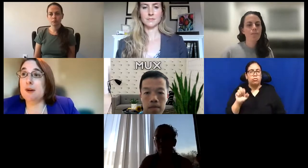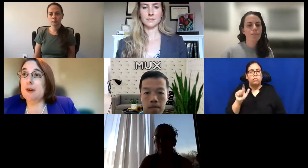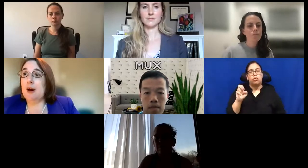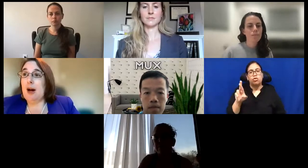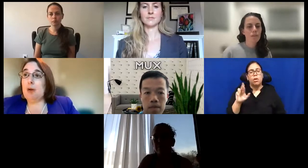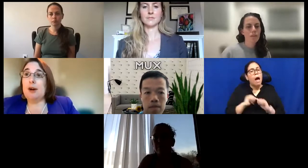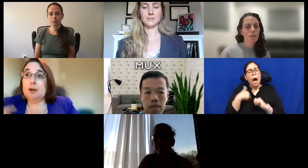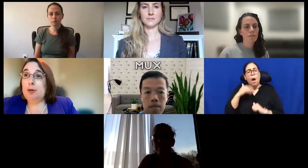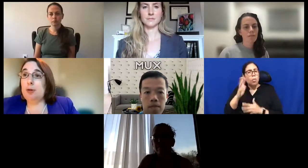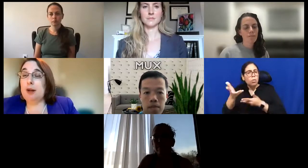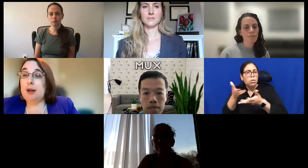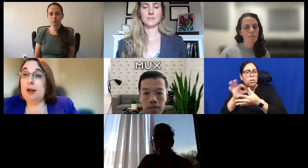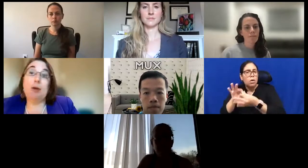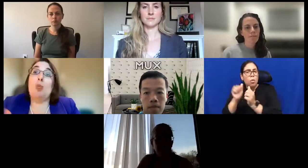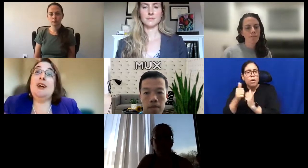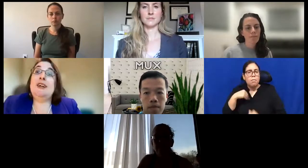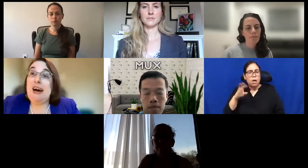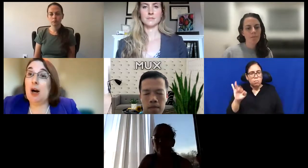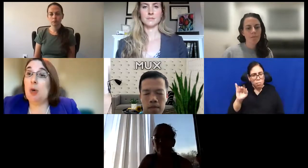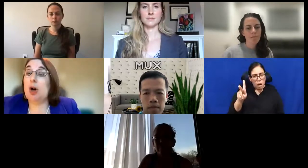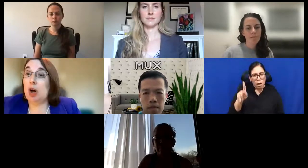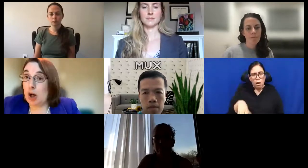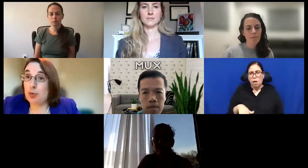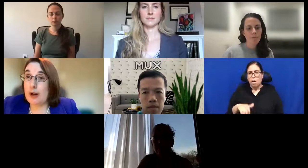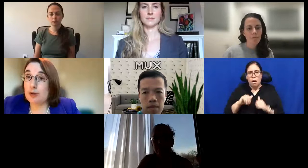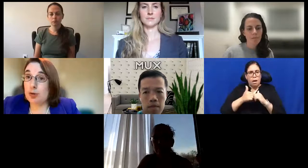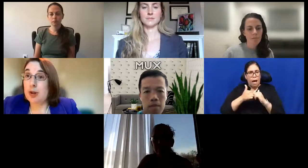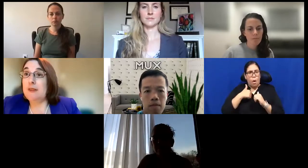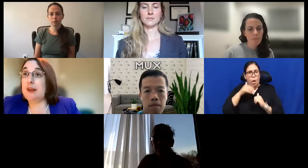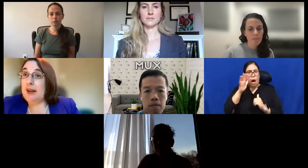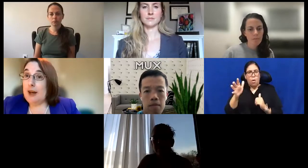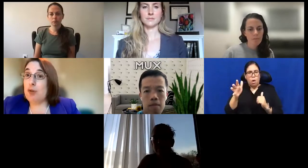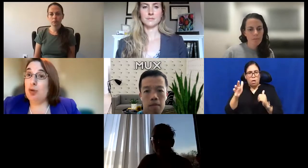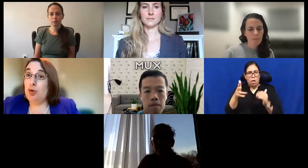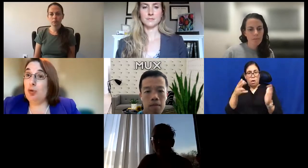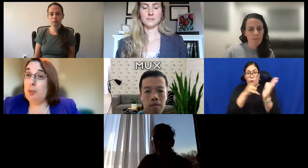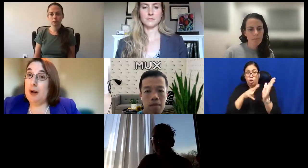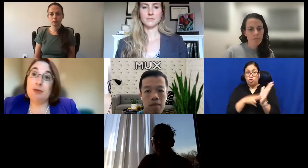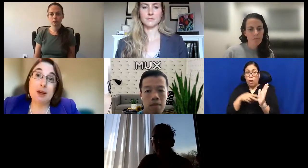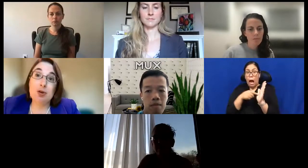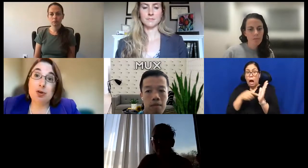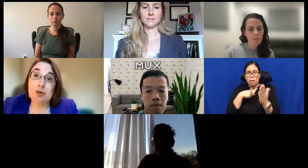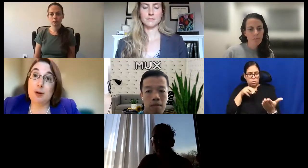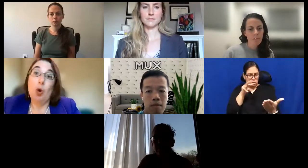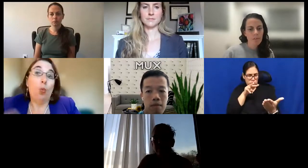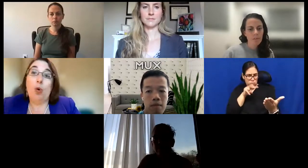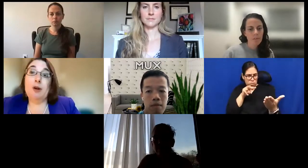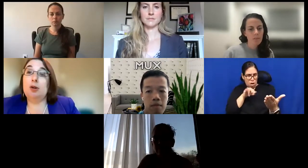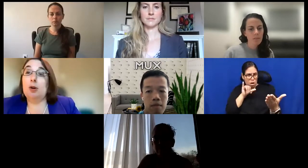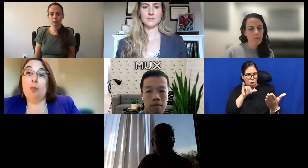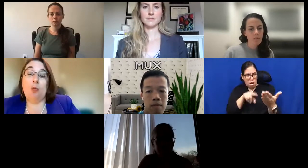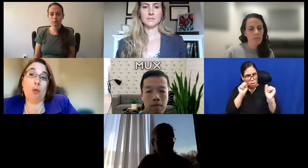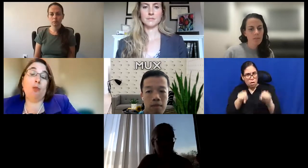bank? How do I communicate? How do I weed out a contractor that can actually do modifications? And